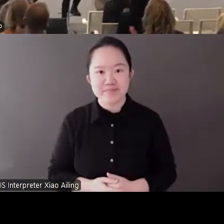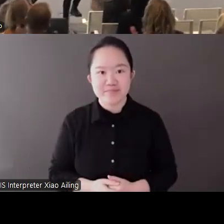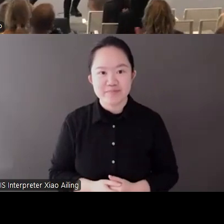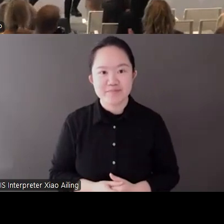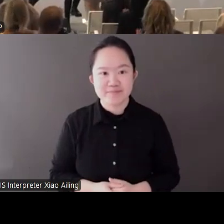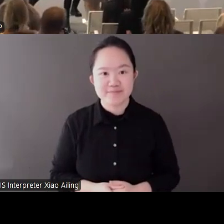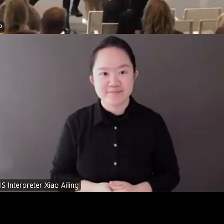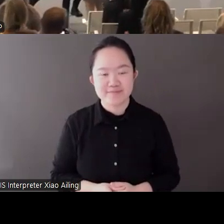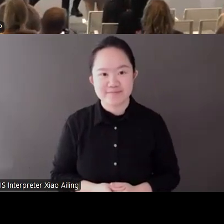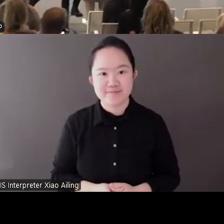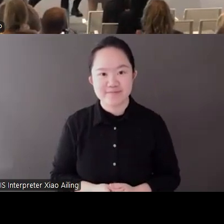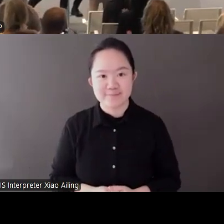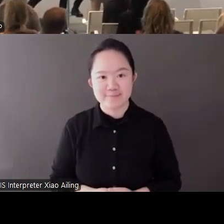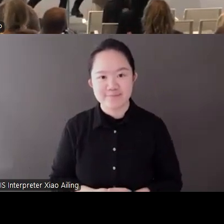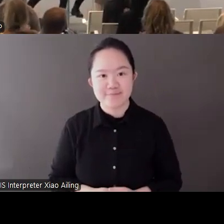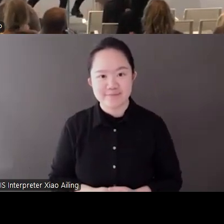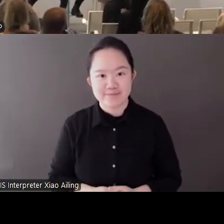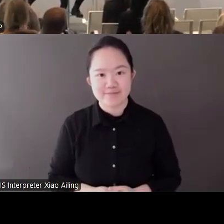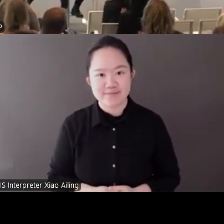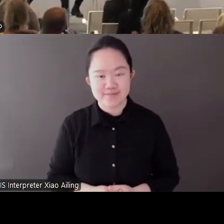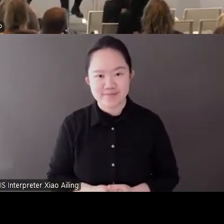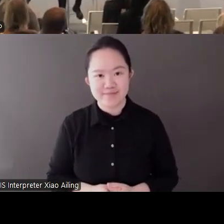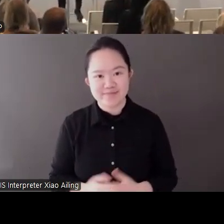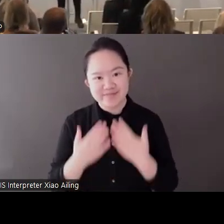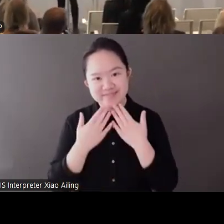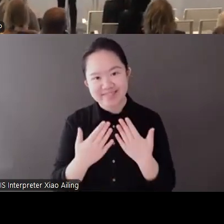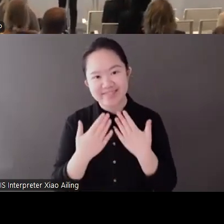you want, you can pick and choose. Thank you.